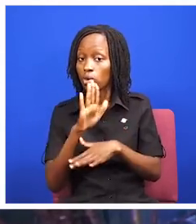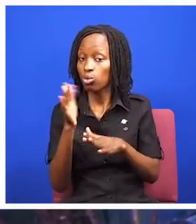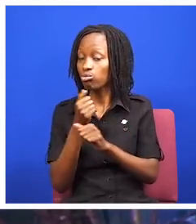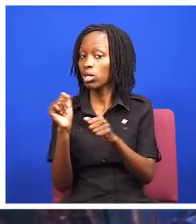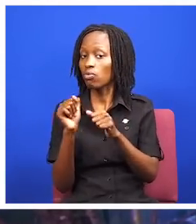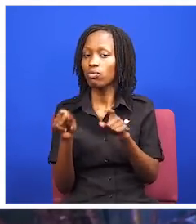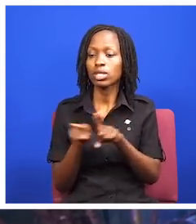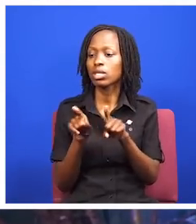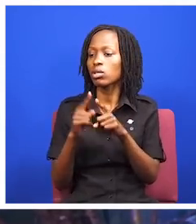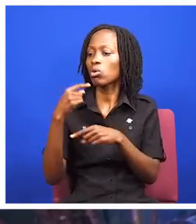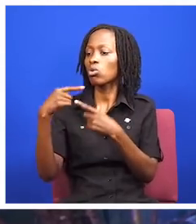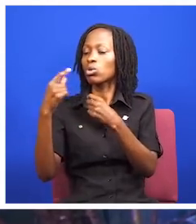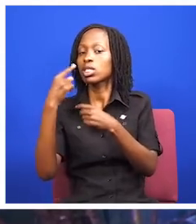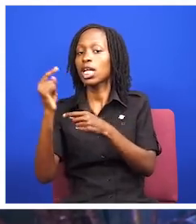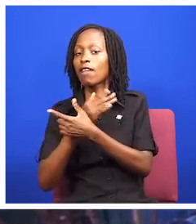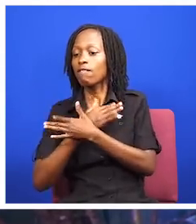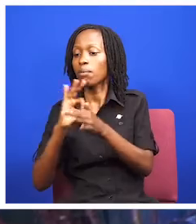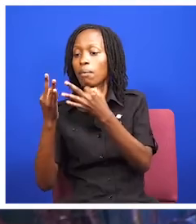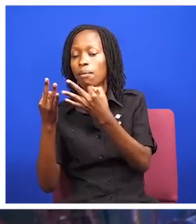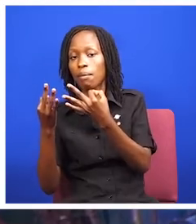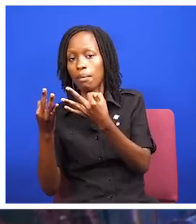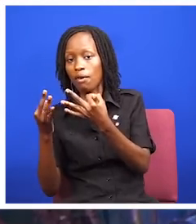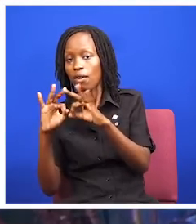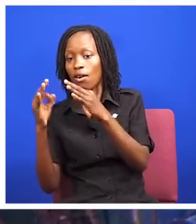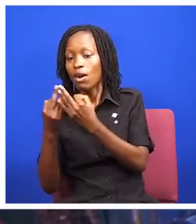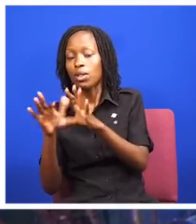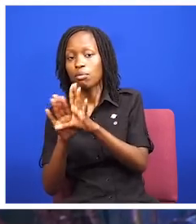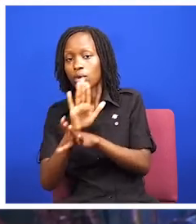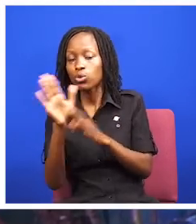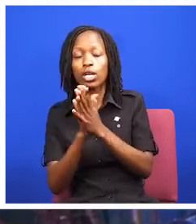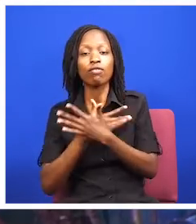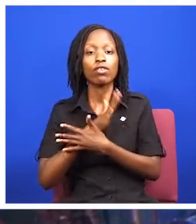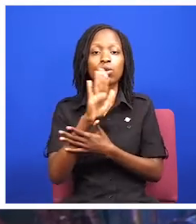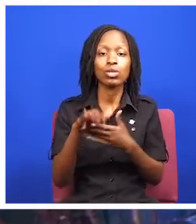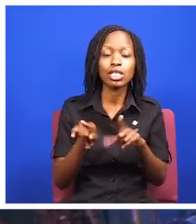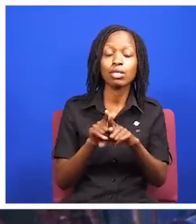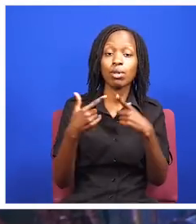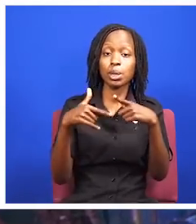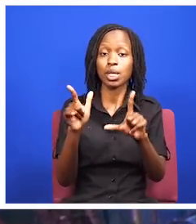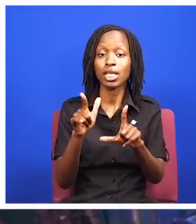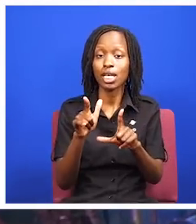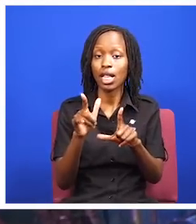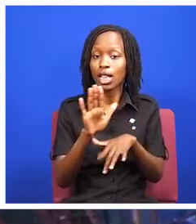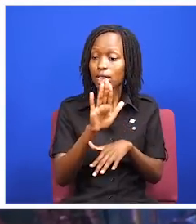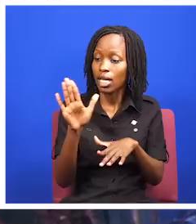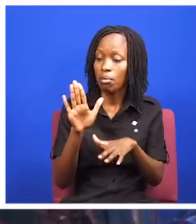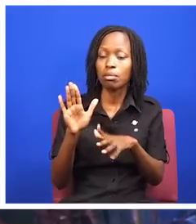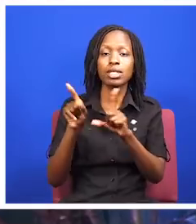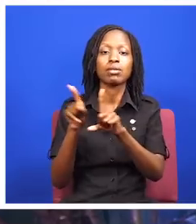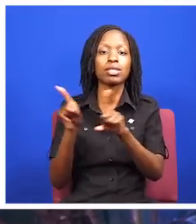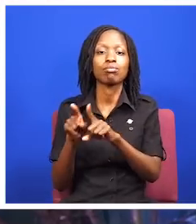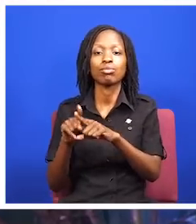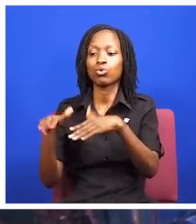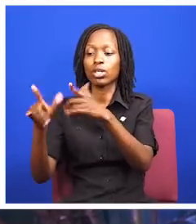Christ, your friends, your family members would also like to do the same. So invite them over and let them also be able to